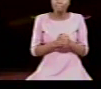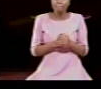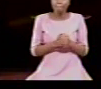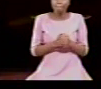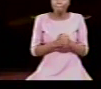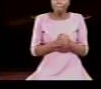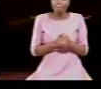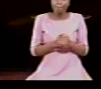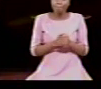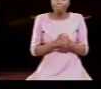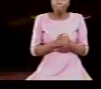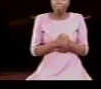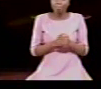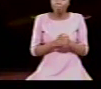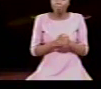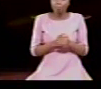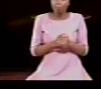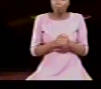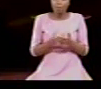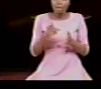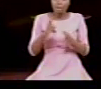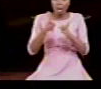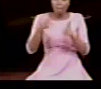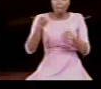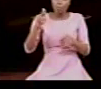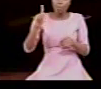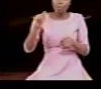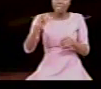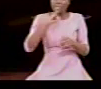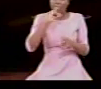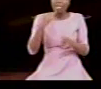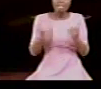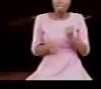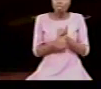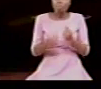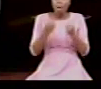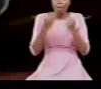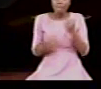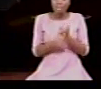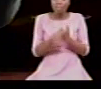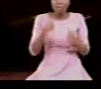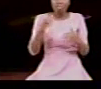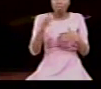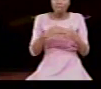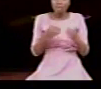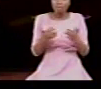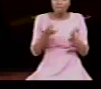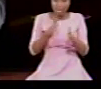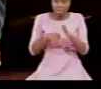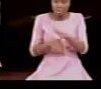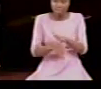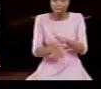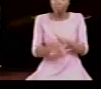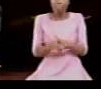Pulpits is dangerous. Maybe you don't know. It's more dangerous than snake, this